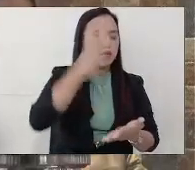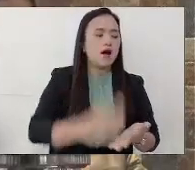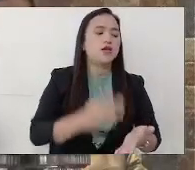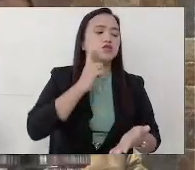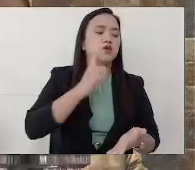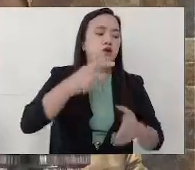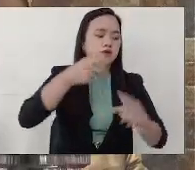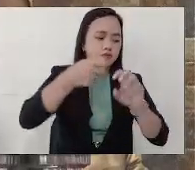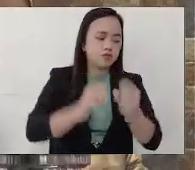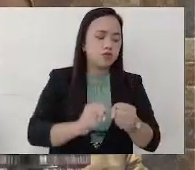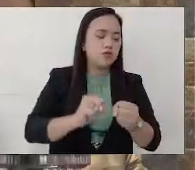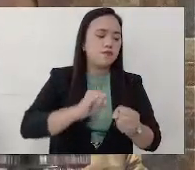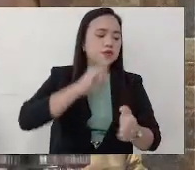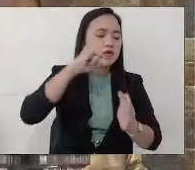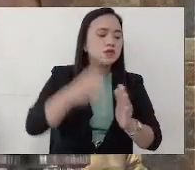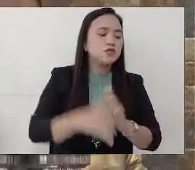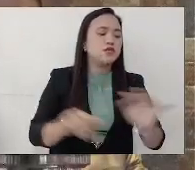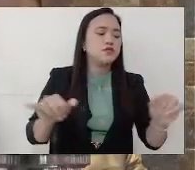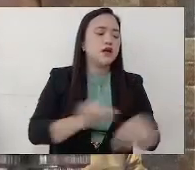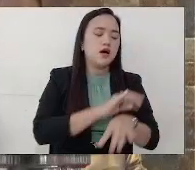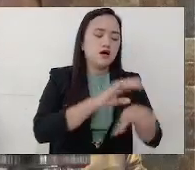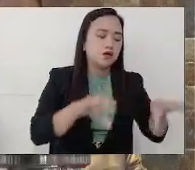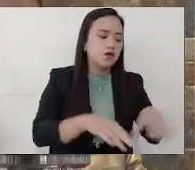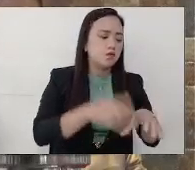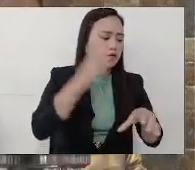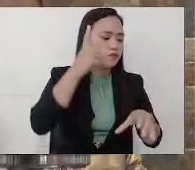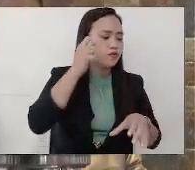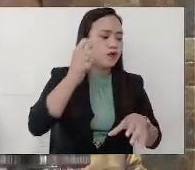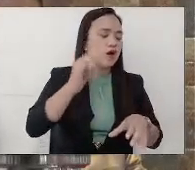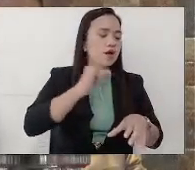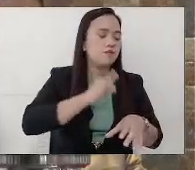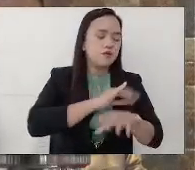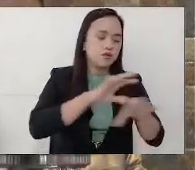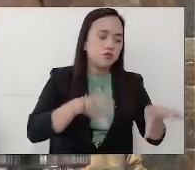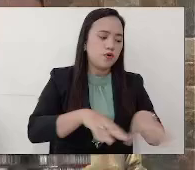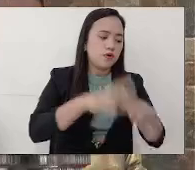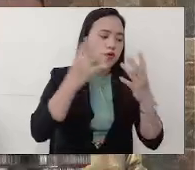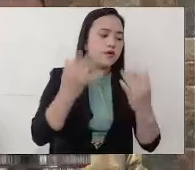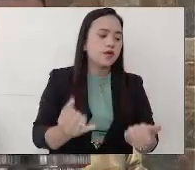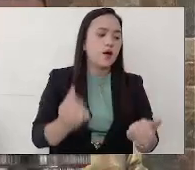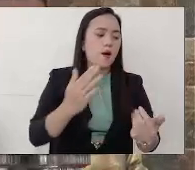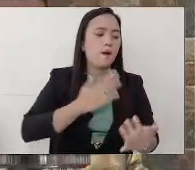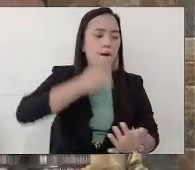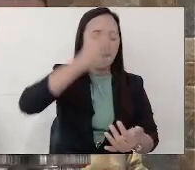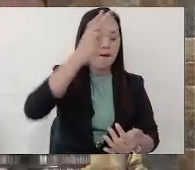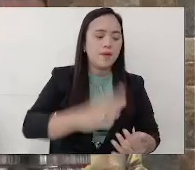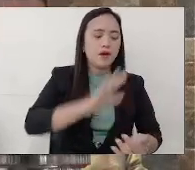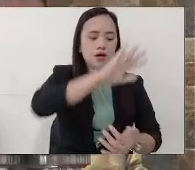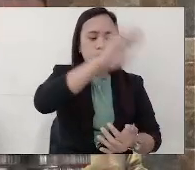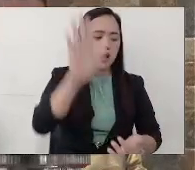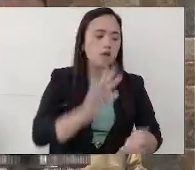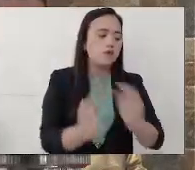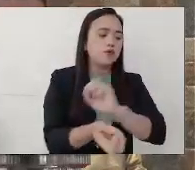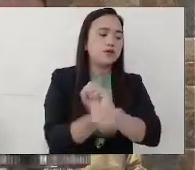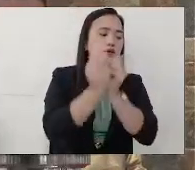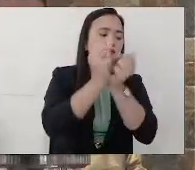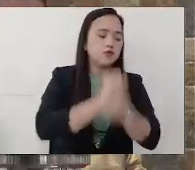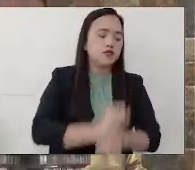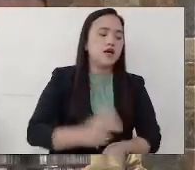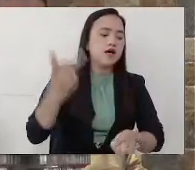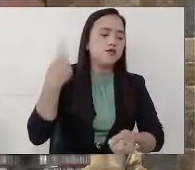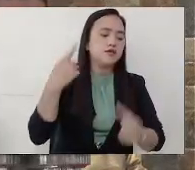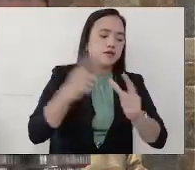fall, God told them so. Just like he worked for them, he's working now. My God will